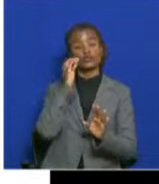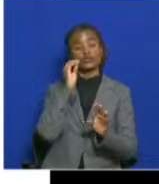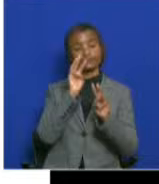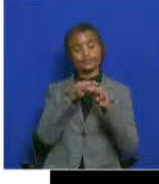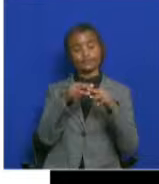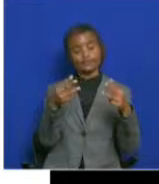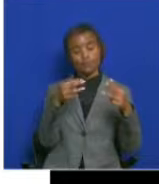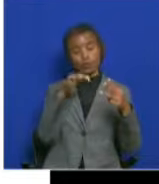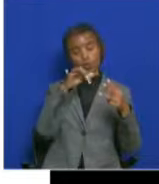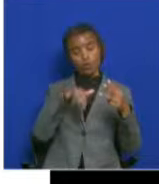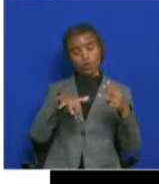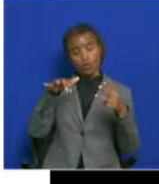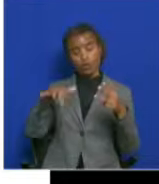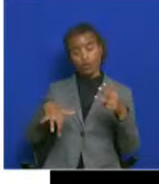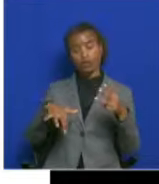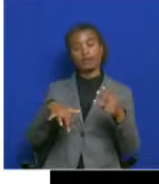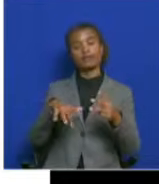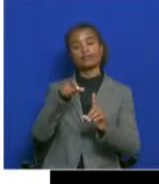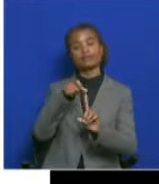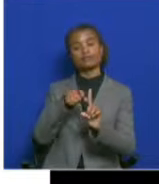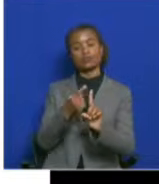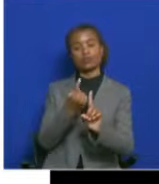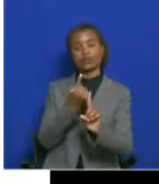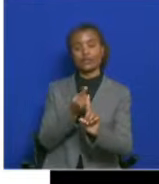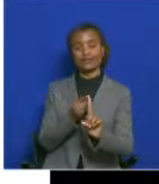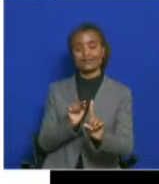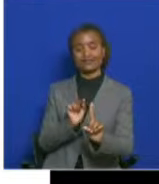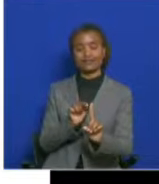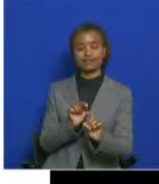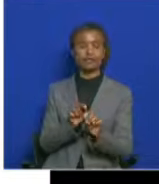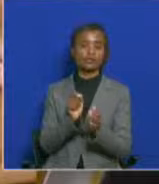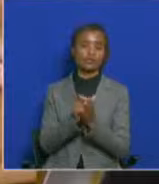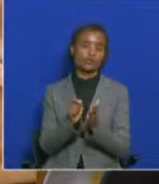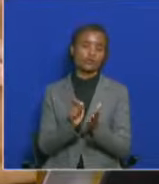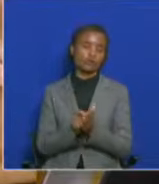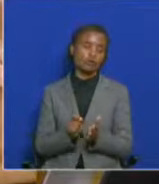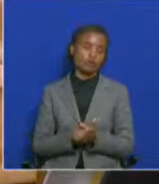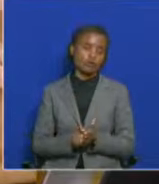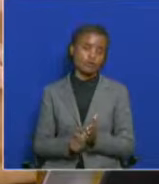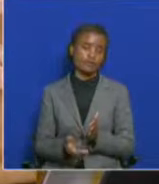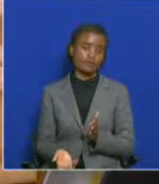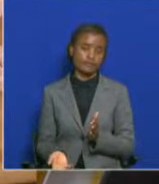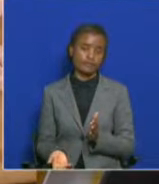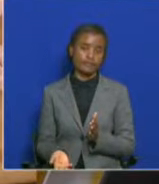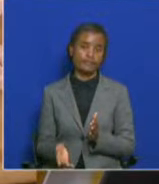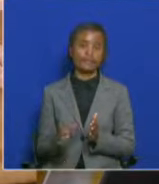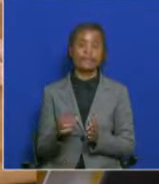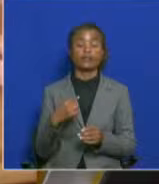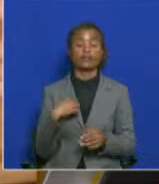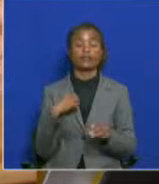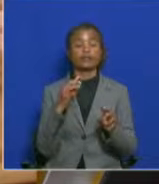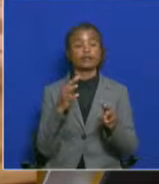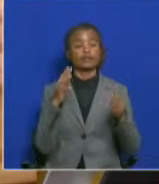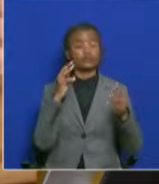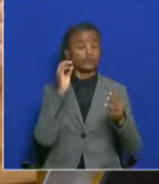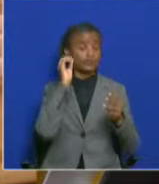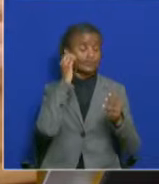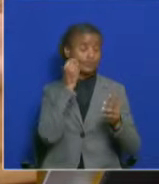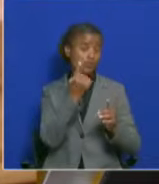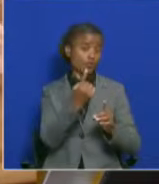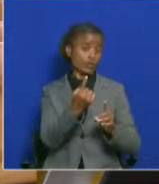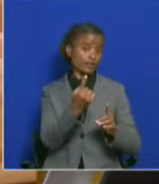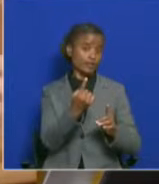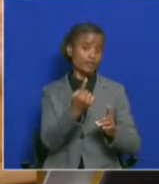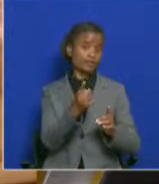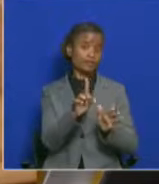Now, the article that I referred to, it was just one article. But obviously there are